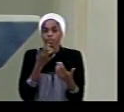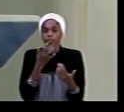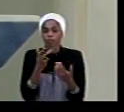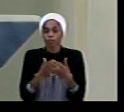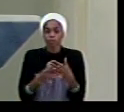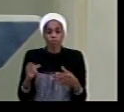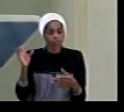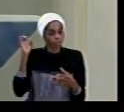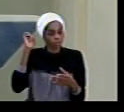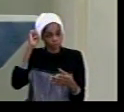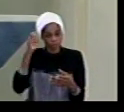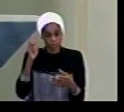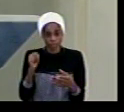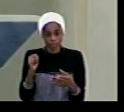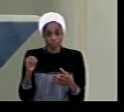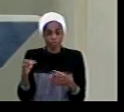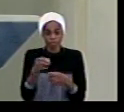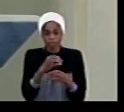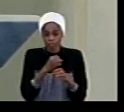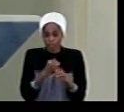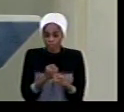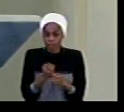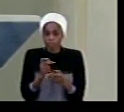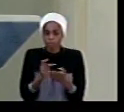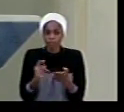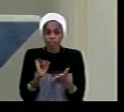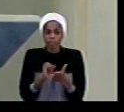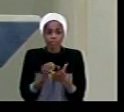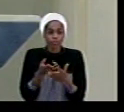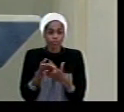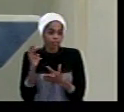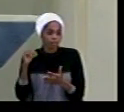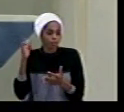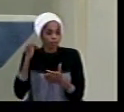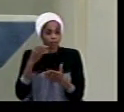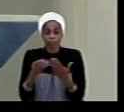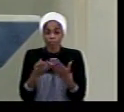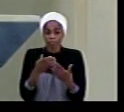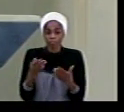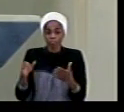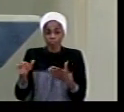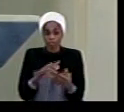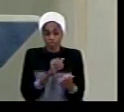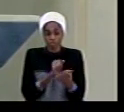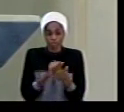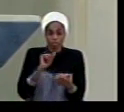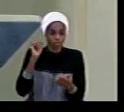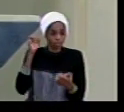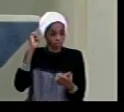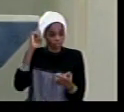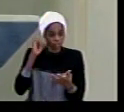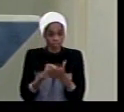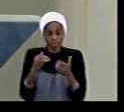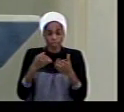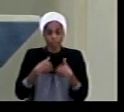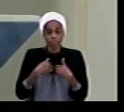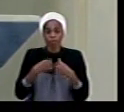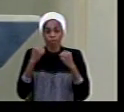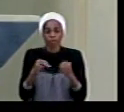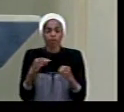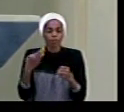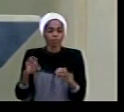of the same, that through death he might destroy all him that had the power of death, that is the devil,